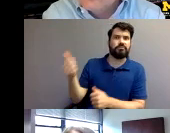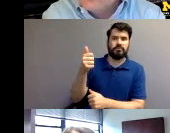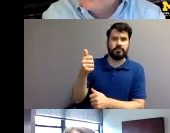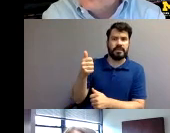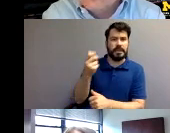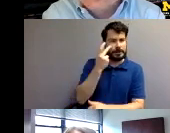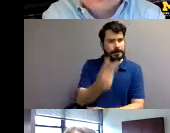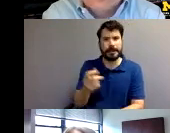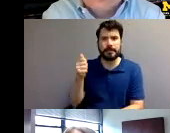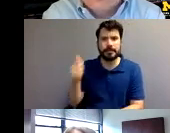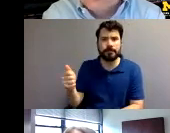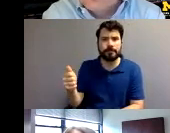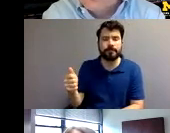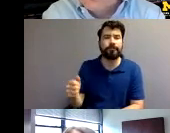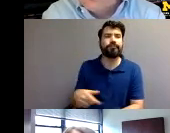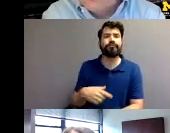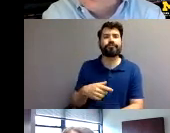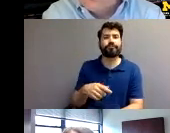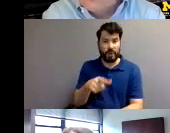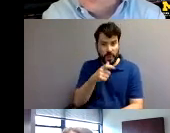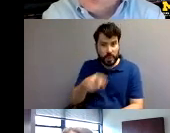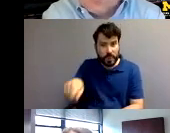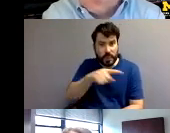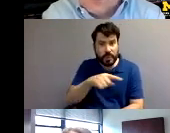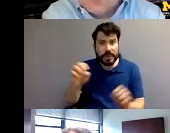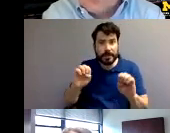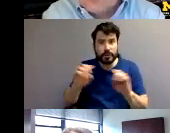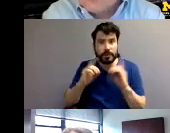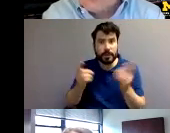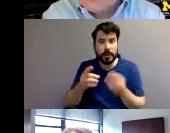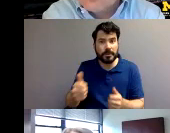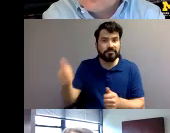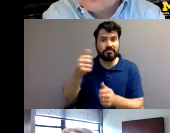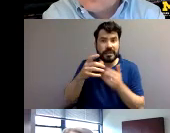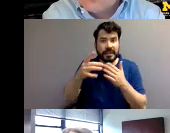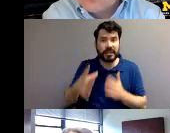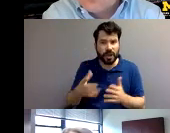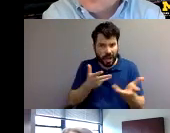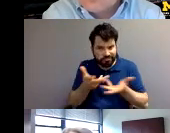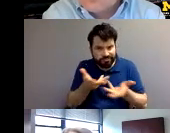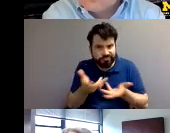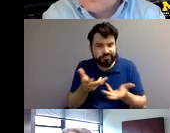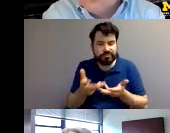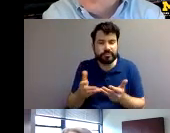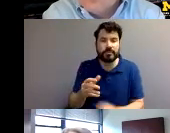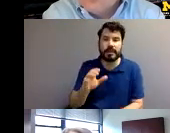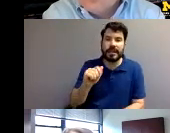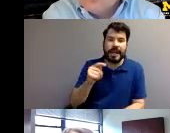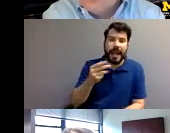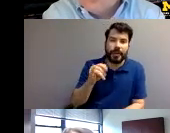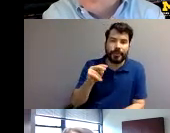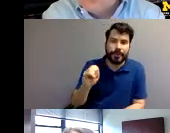with the leadership teams in the emergency room, as well as Kathy Kendrick, our interim CNO, and Julie Grenwald, who